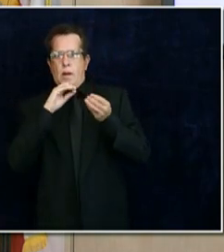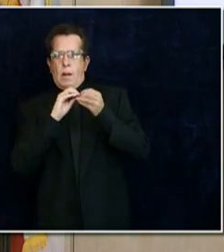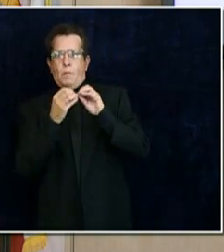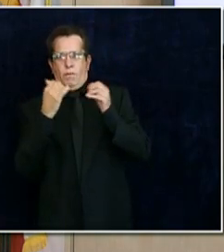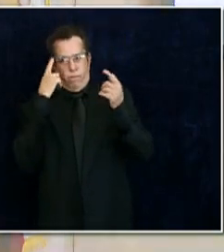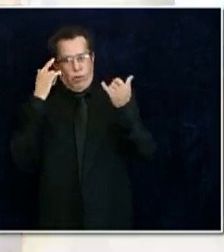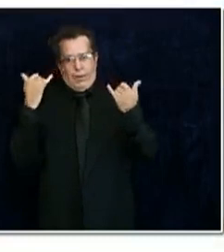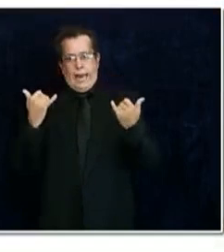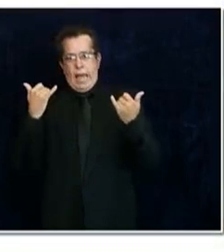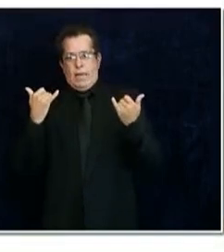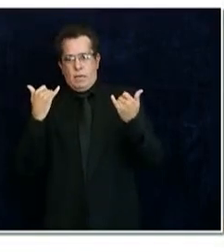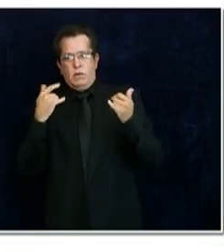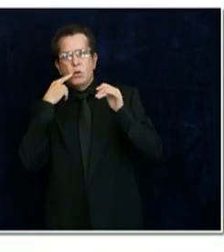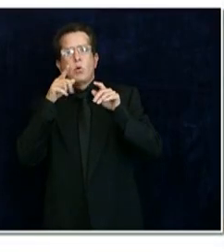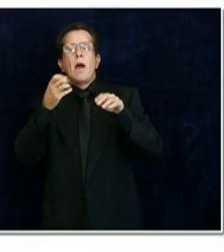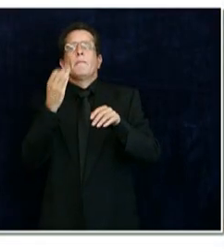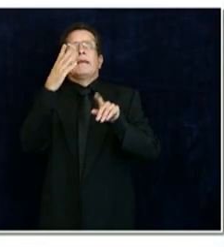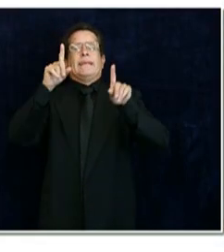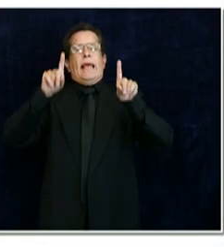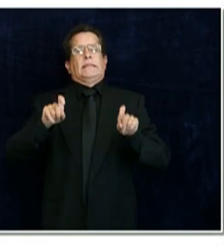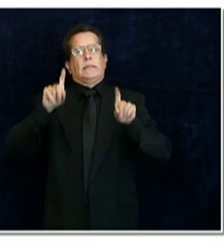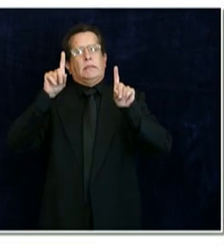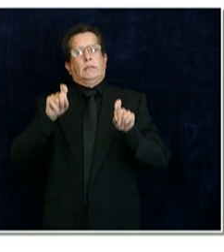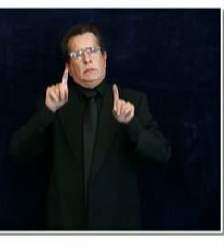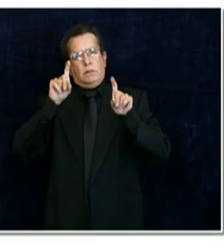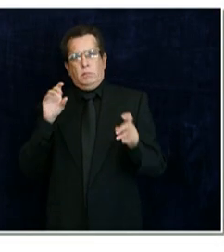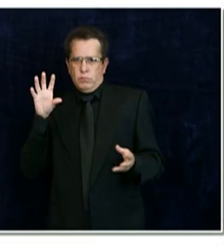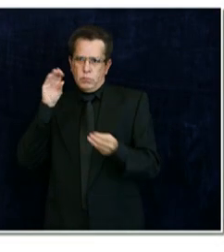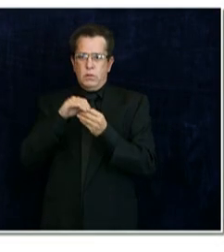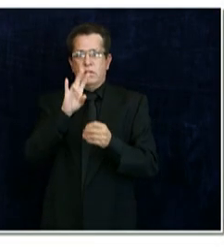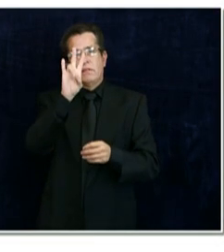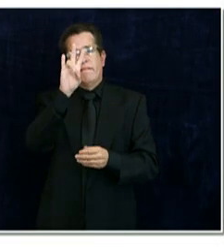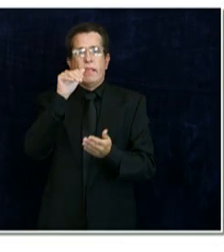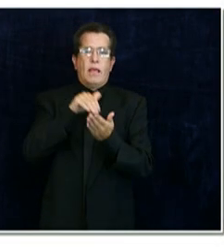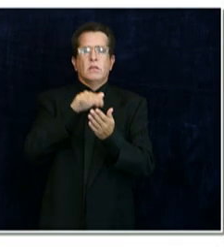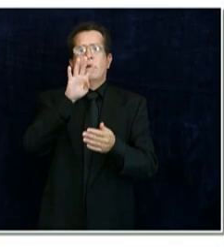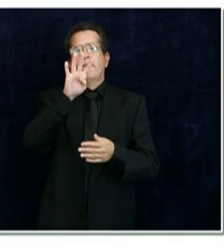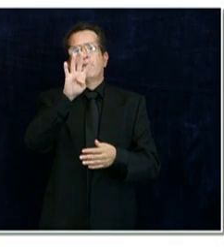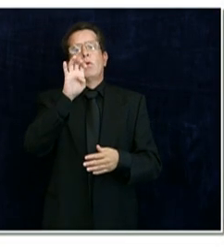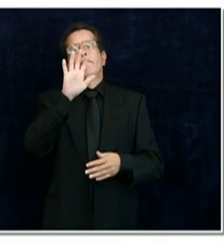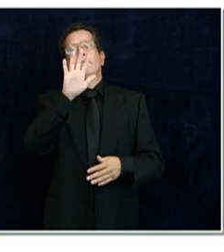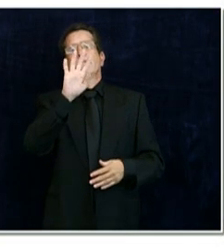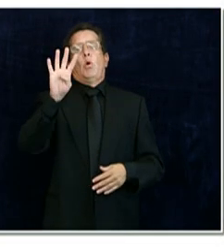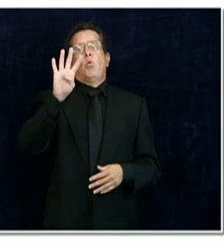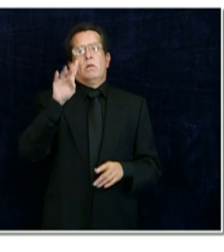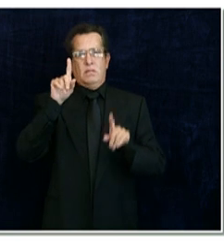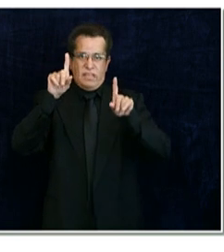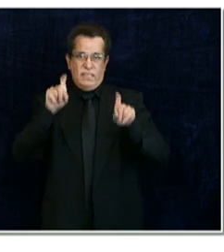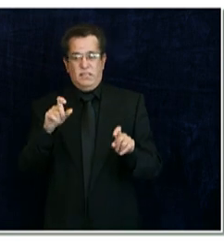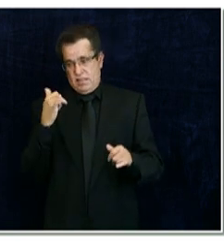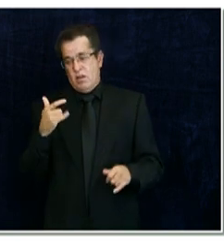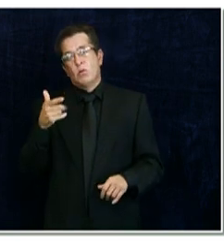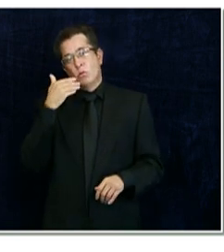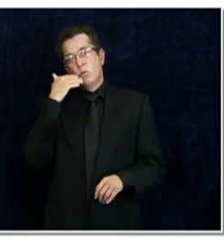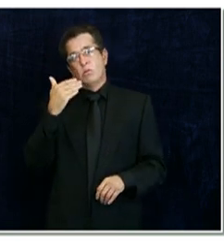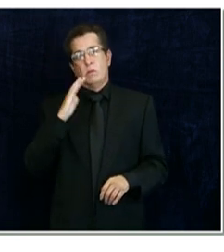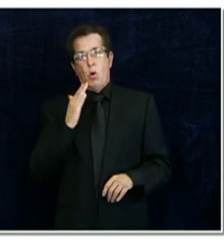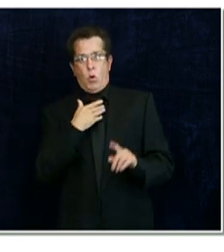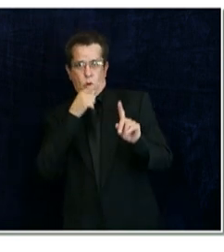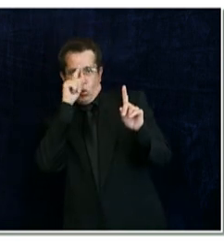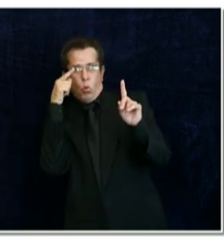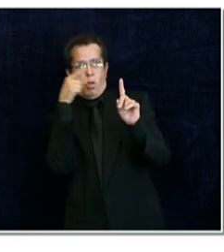for our testing, we're reporting a 7-day average of tests at 7,454. This is well above our goal